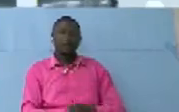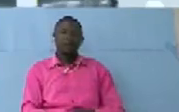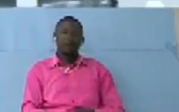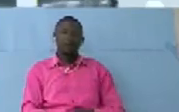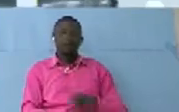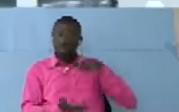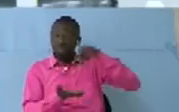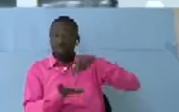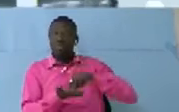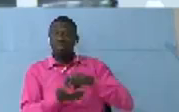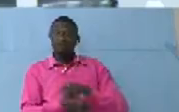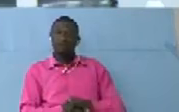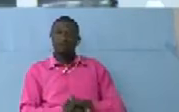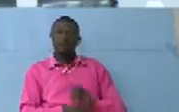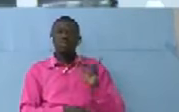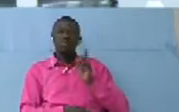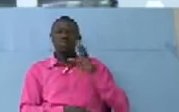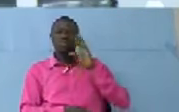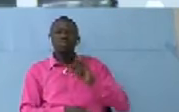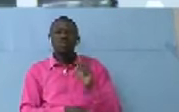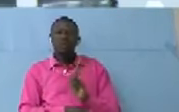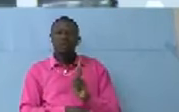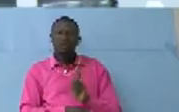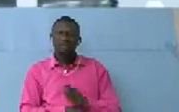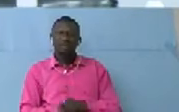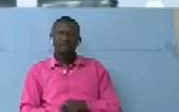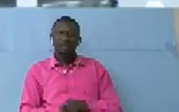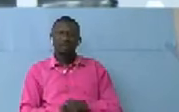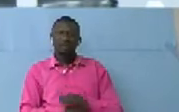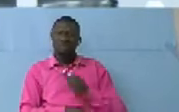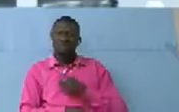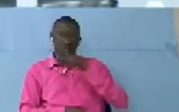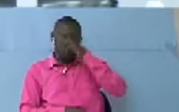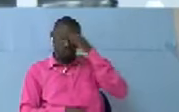He was standing. What was he doing? He was